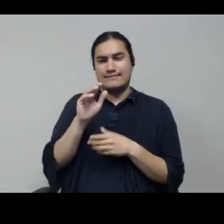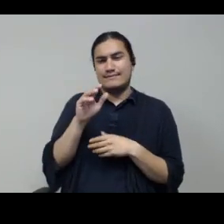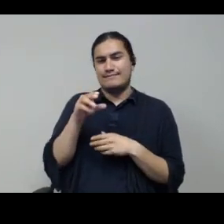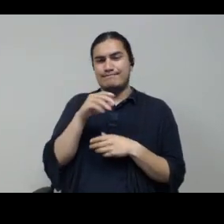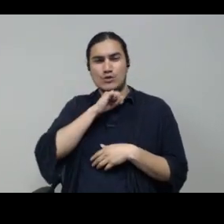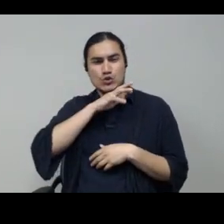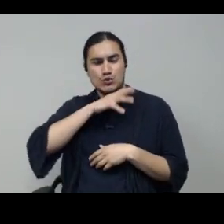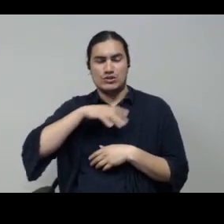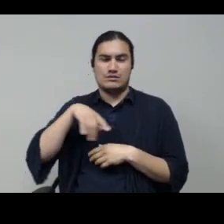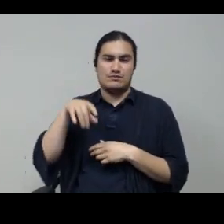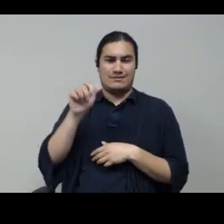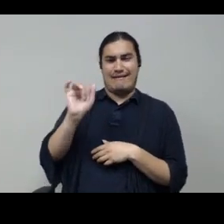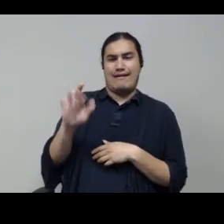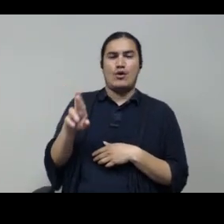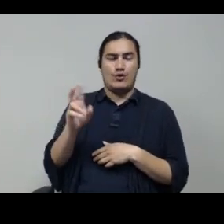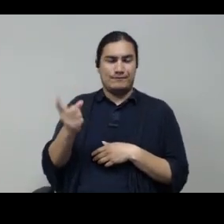guys.